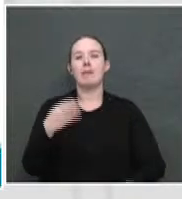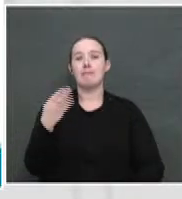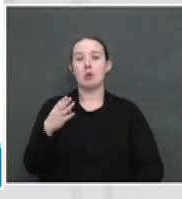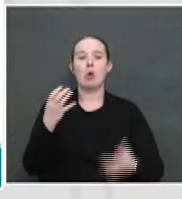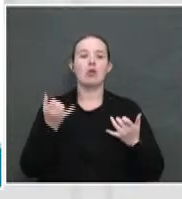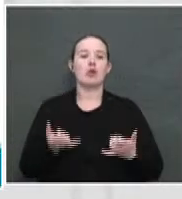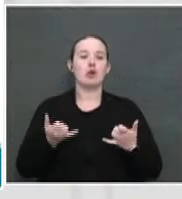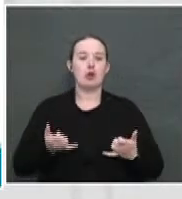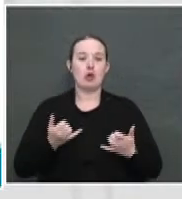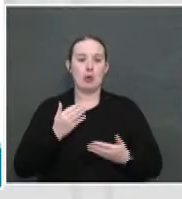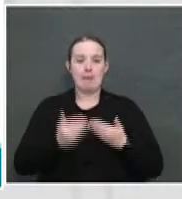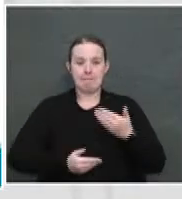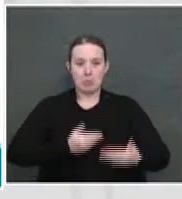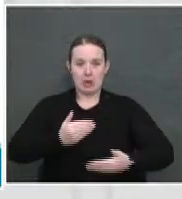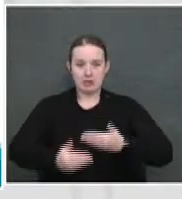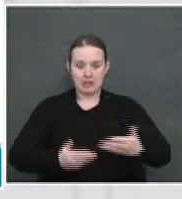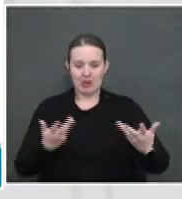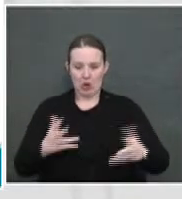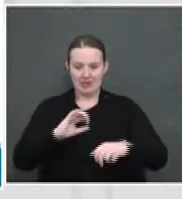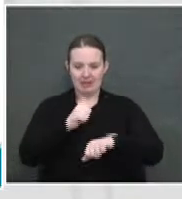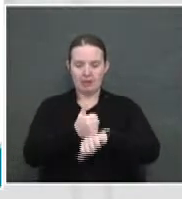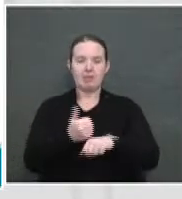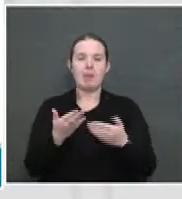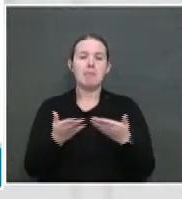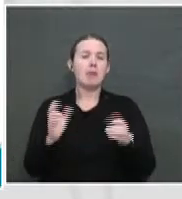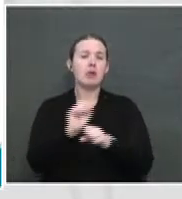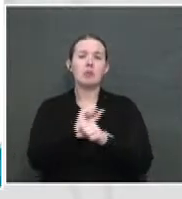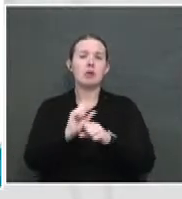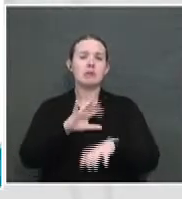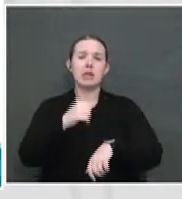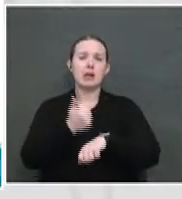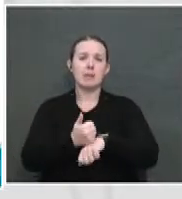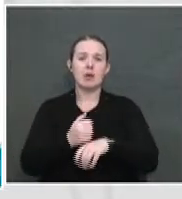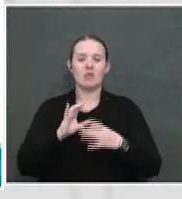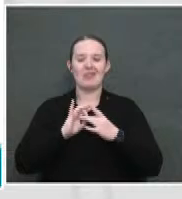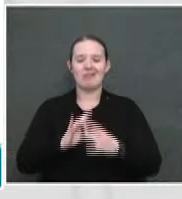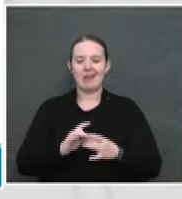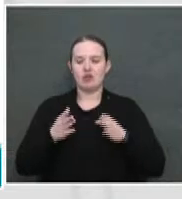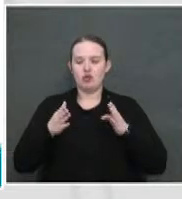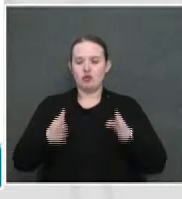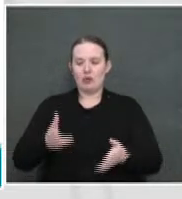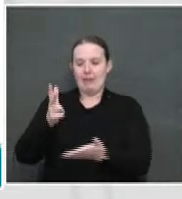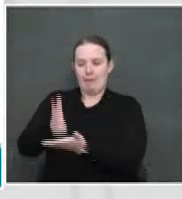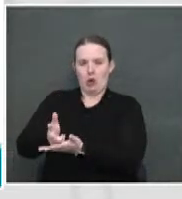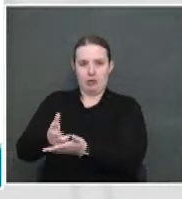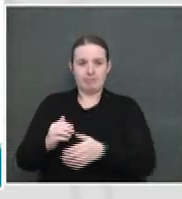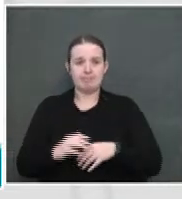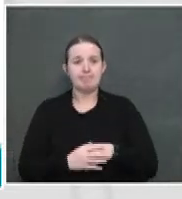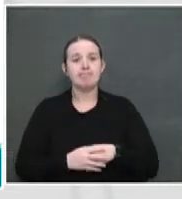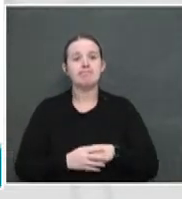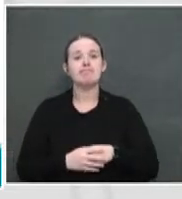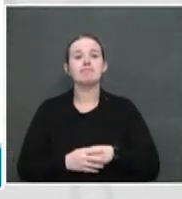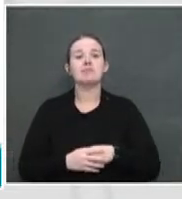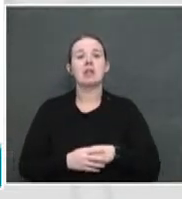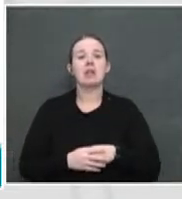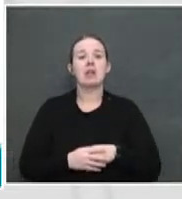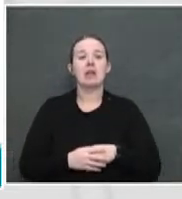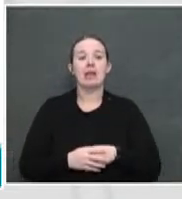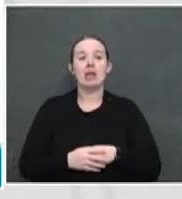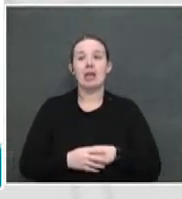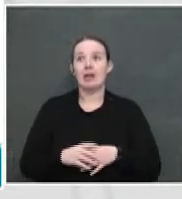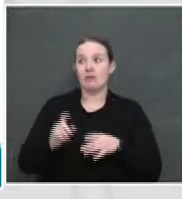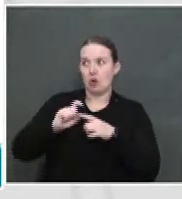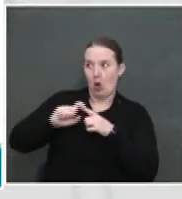current existing processes that Public Works has to evaluate on-street parking. This process begins with a